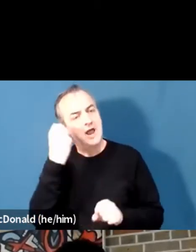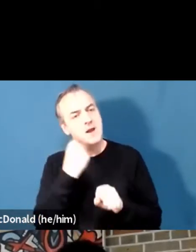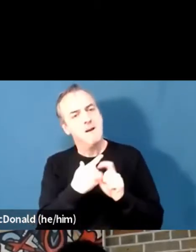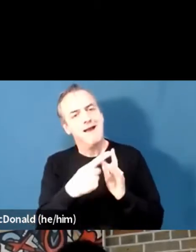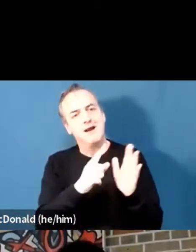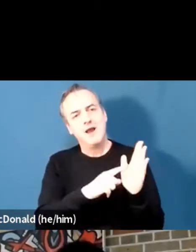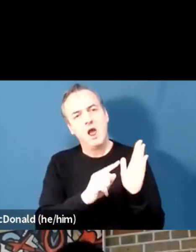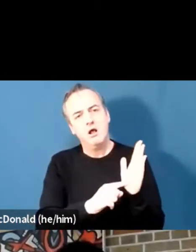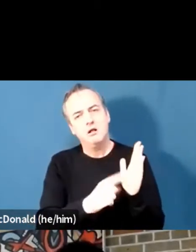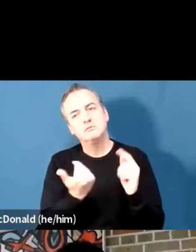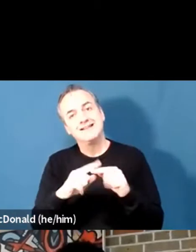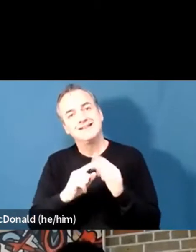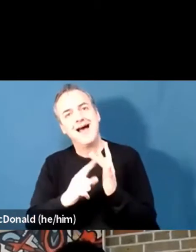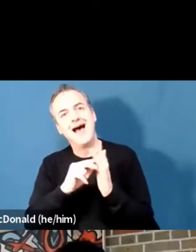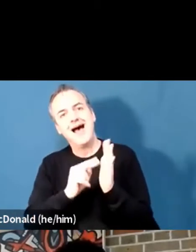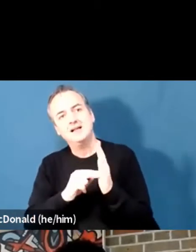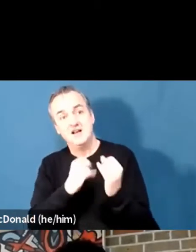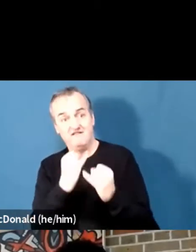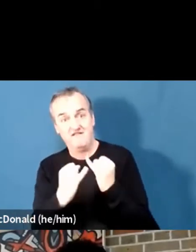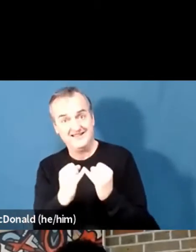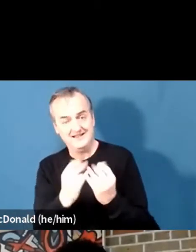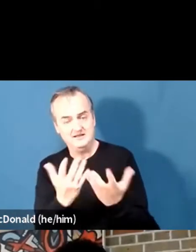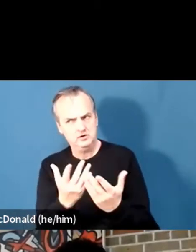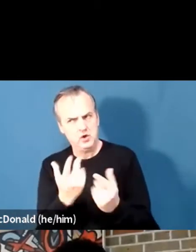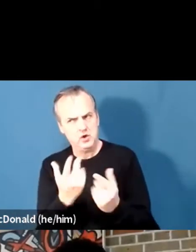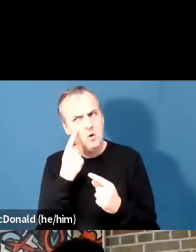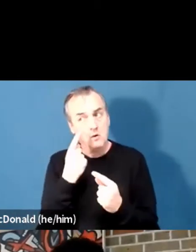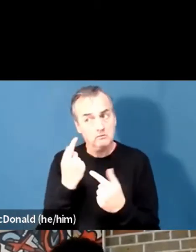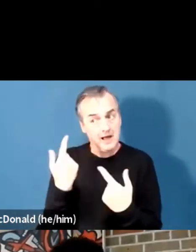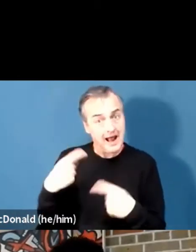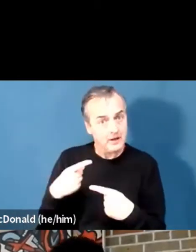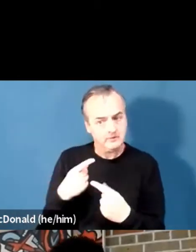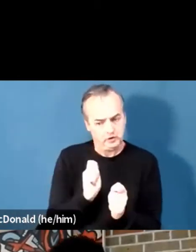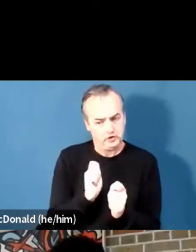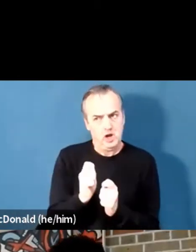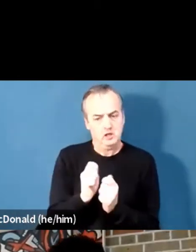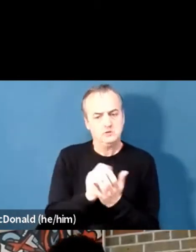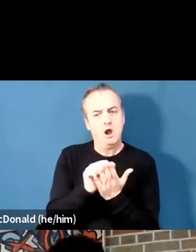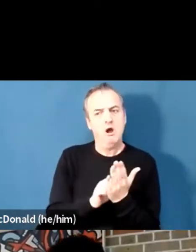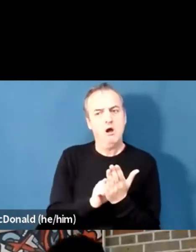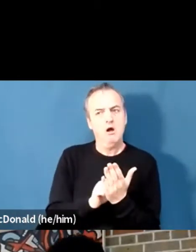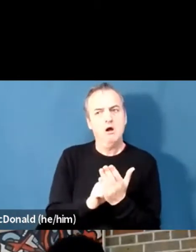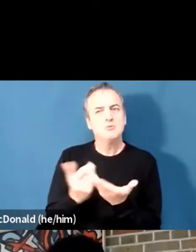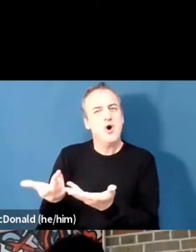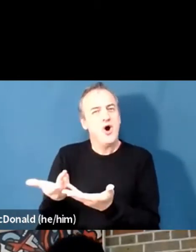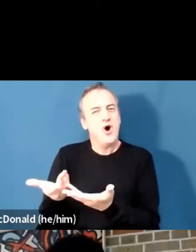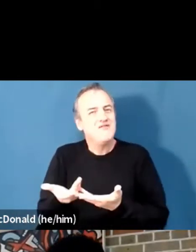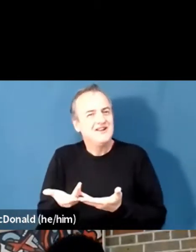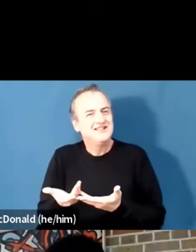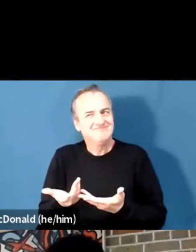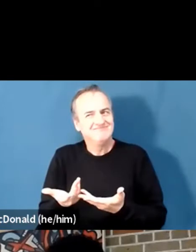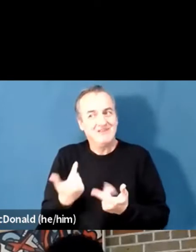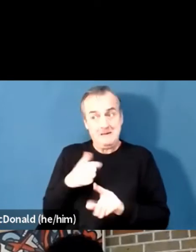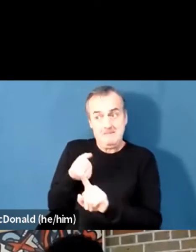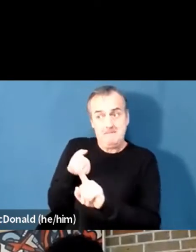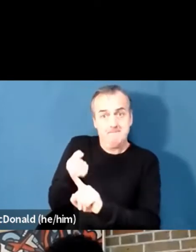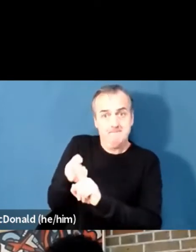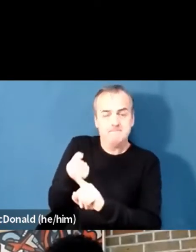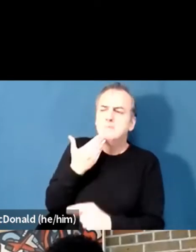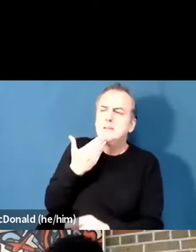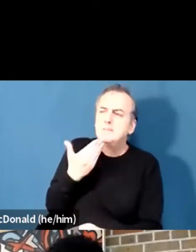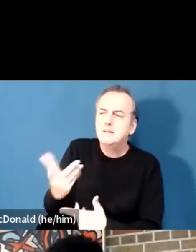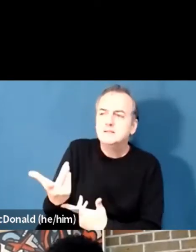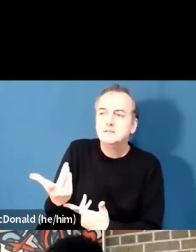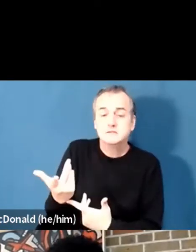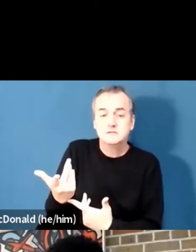So they said, yeah. So I did another one. So they didn't offer that second one to me. It was me going, please, can I do another one? And it was